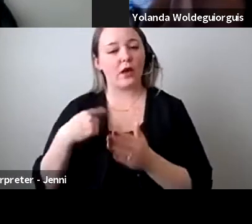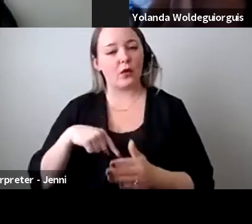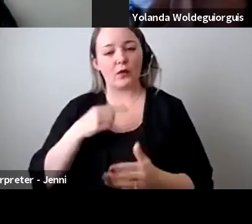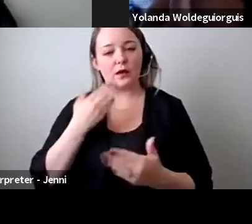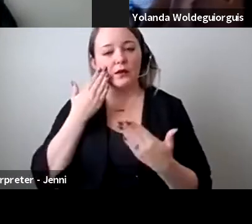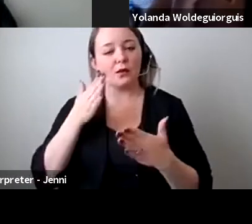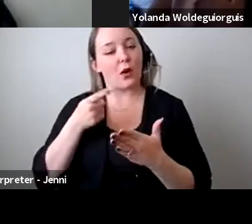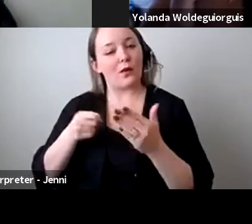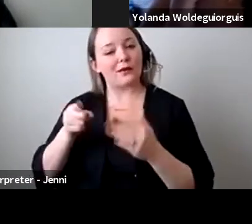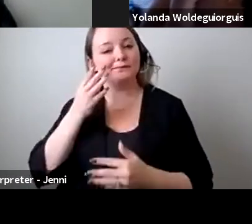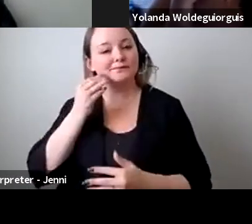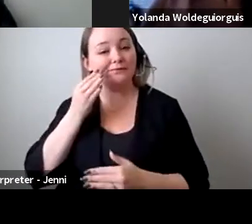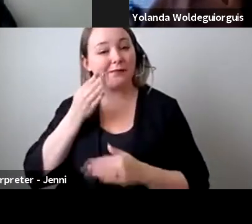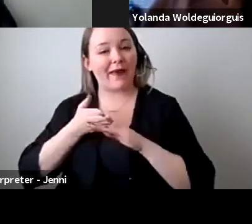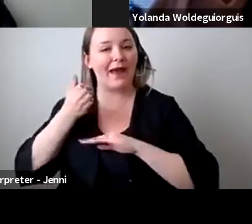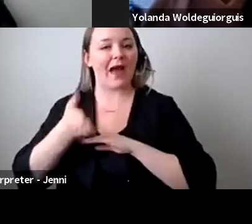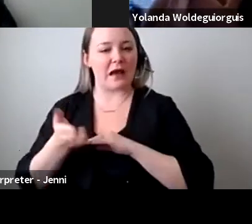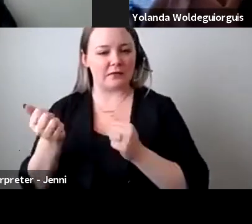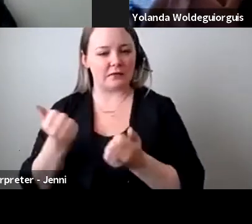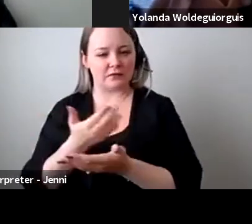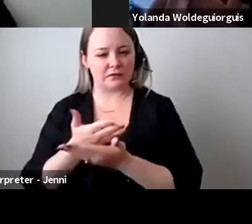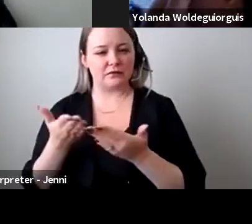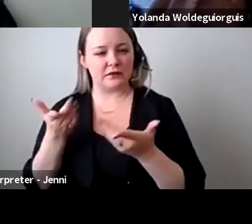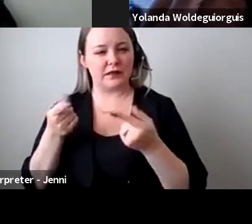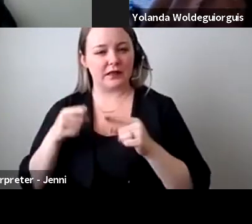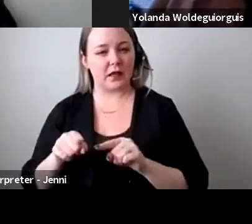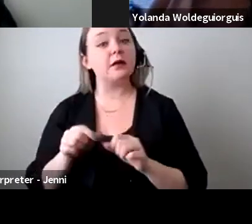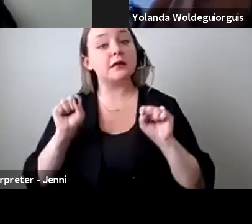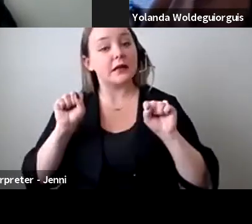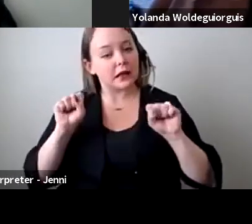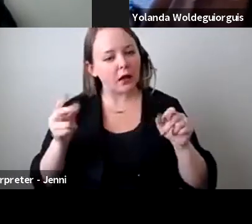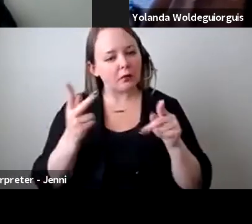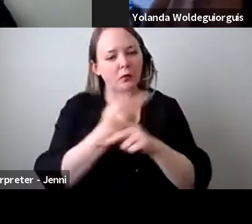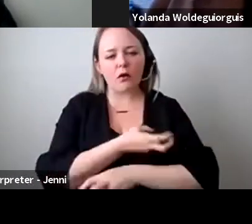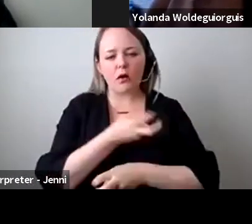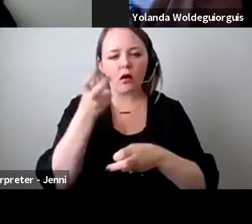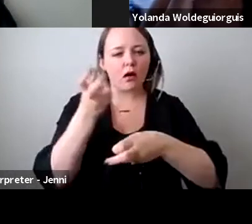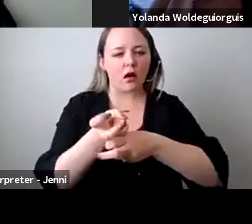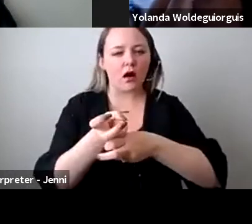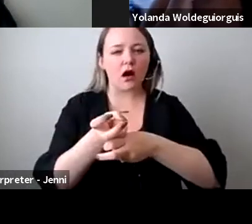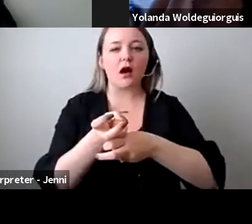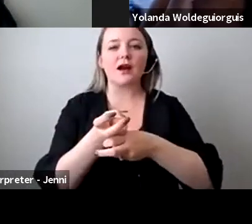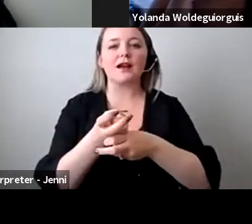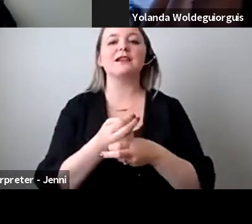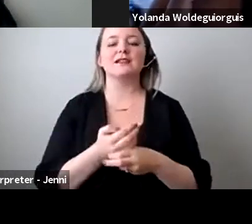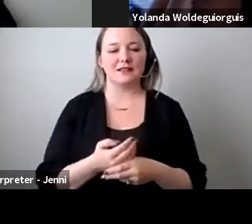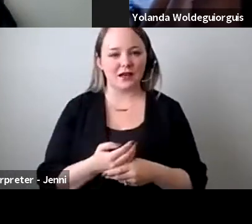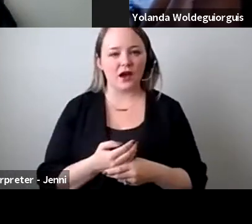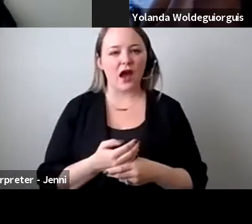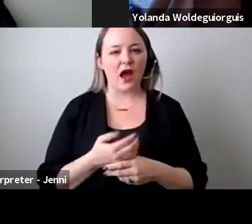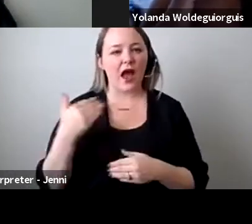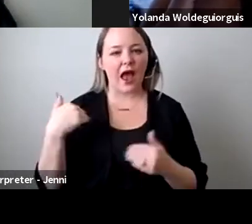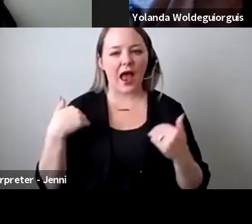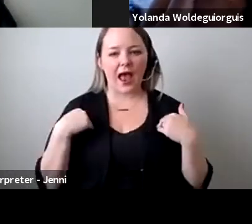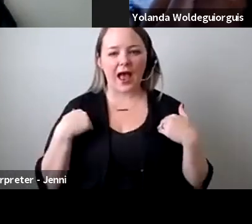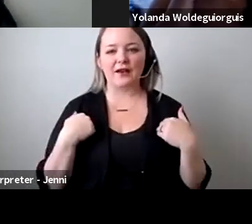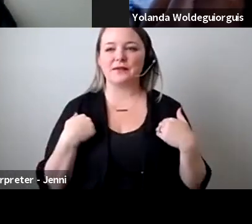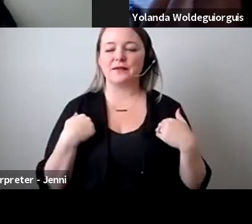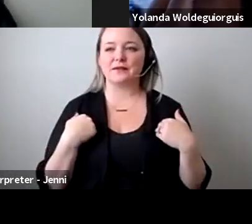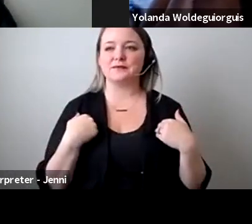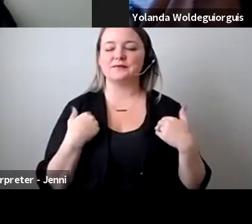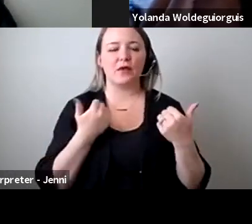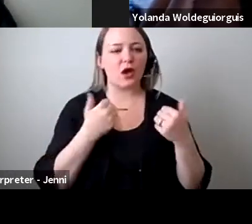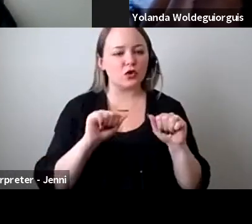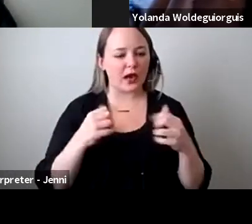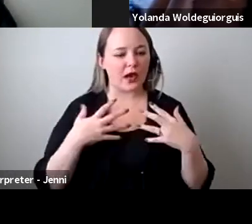they leave these relationships, and it can be harder. And just to have this on top of recovering